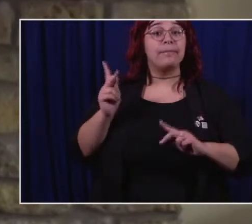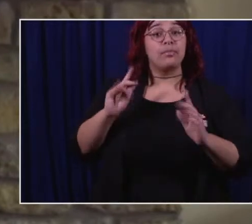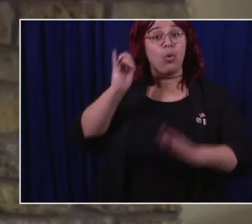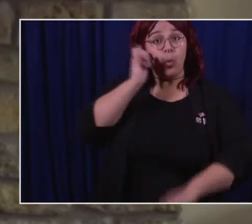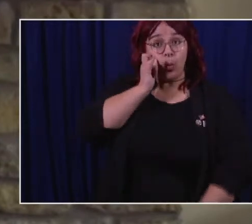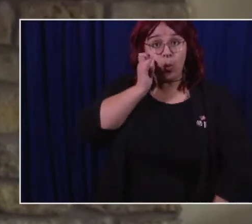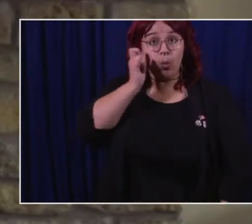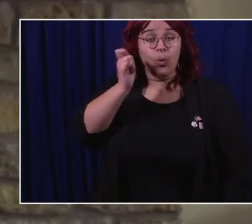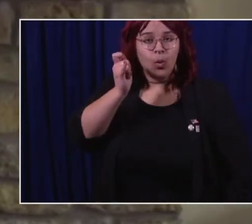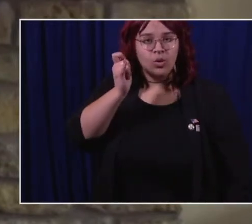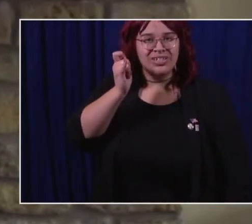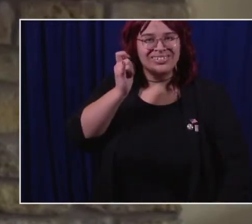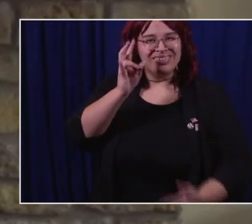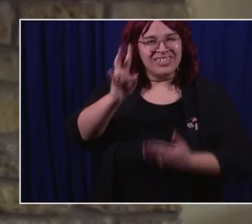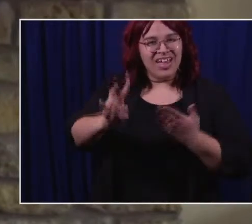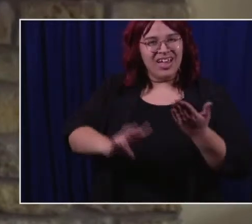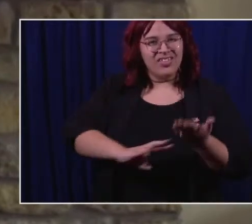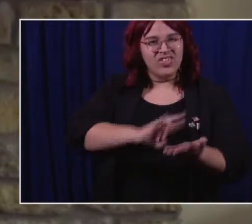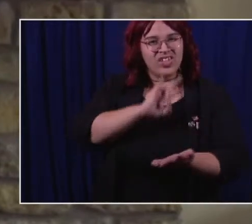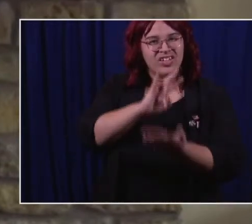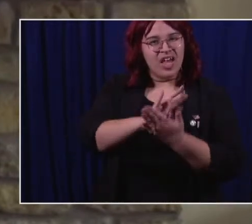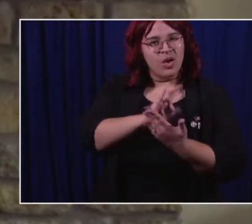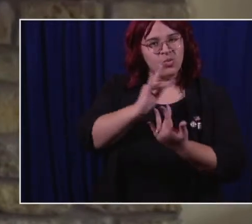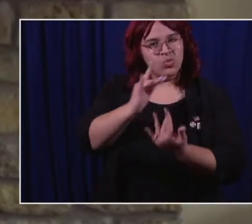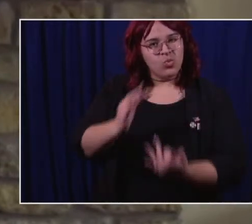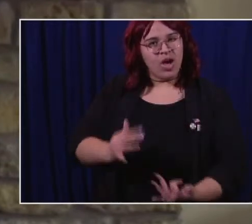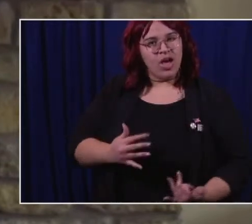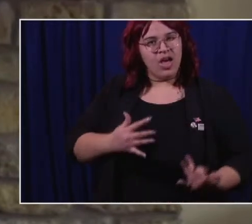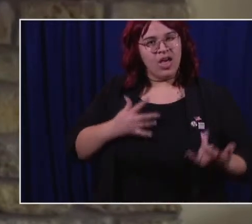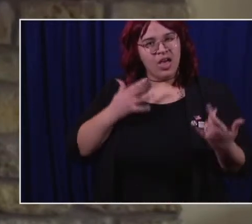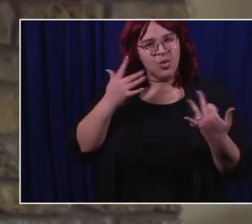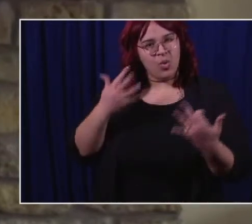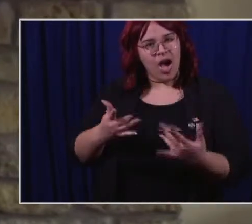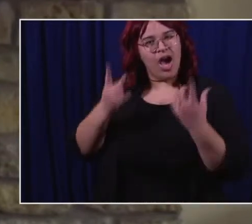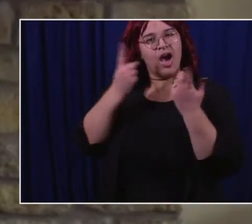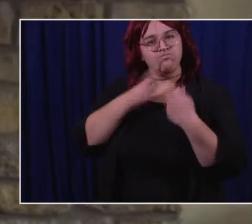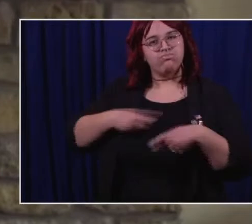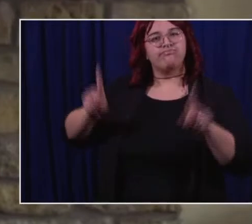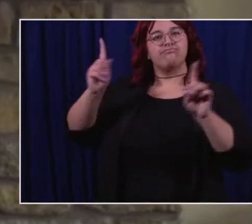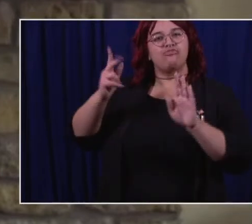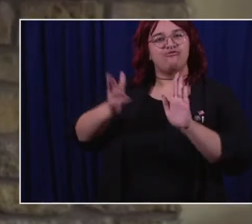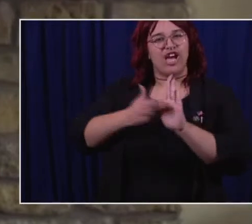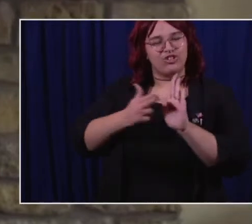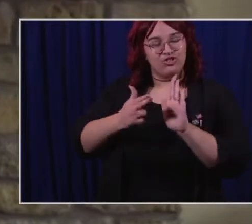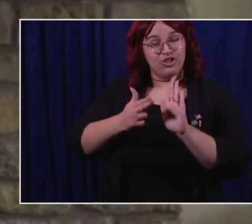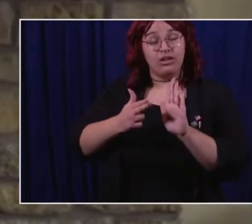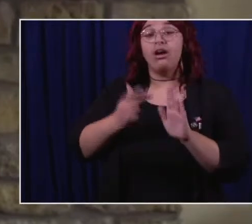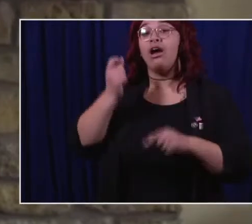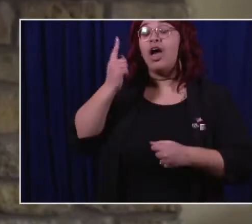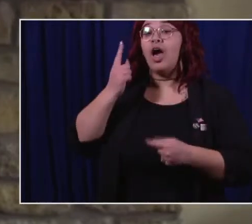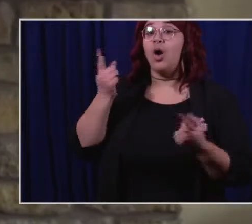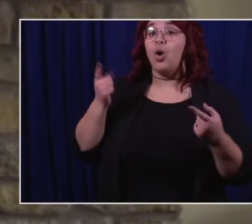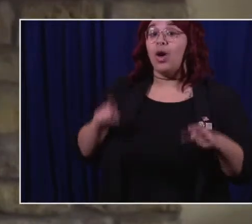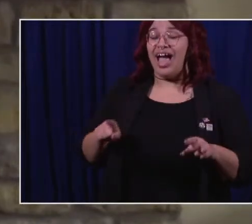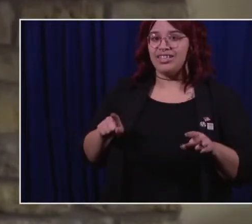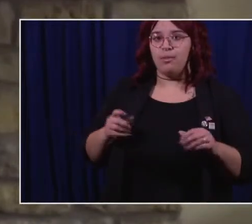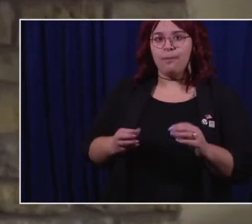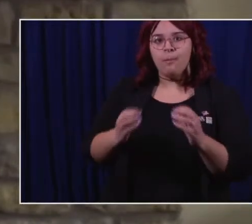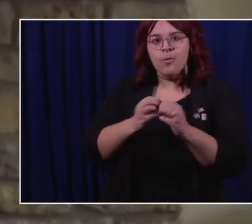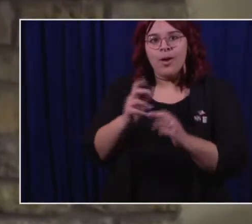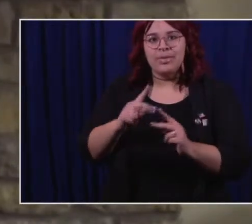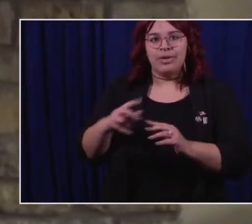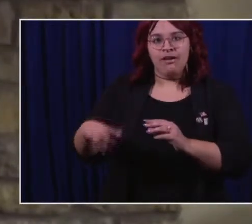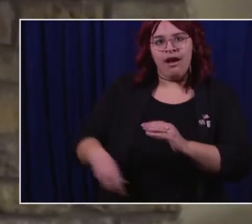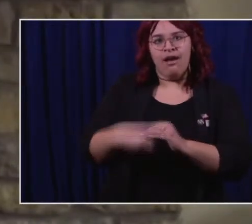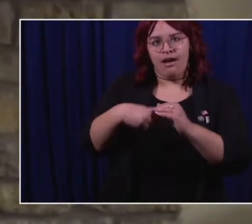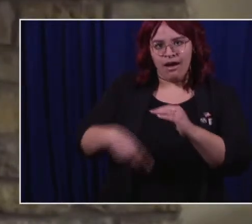hours to get their vaccine. And once we add new groups like the 70 and up, and then eventually 65 and up and so on, especially for so many individuals